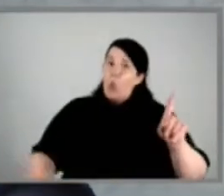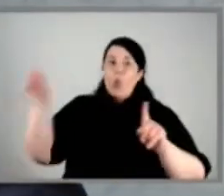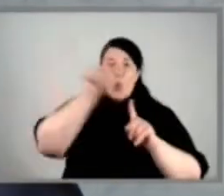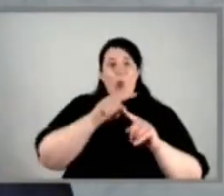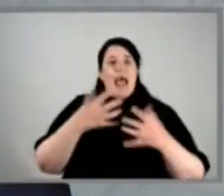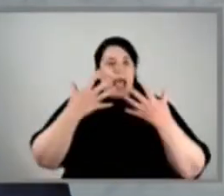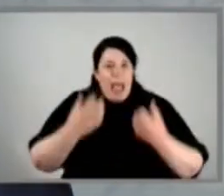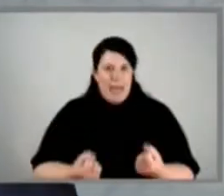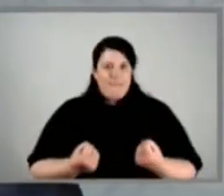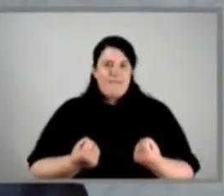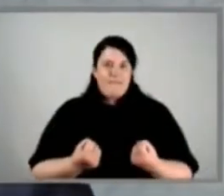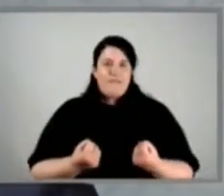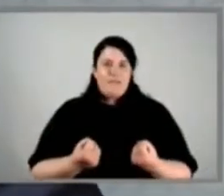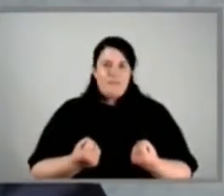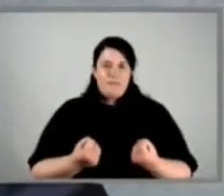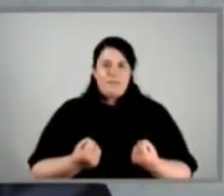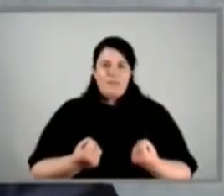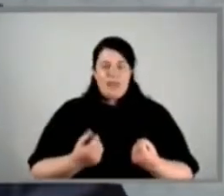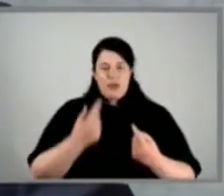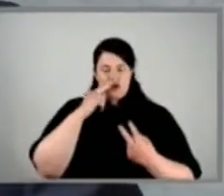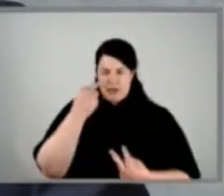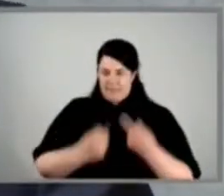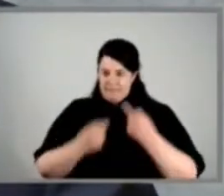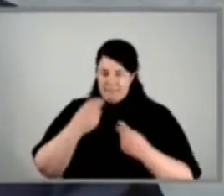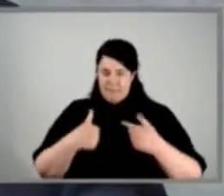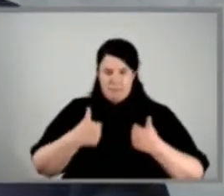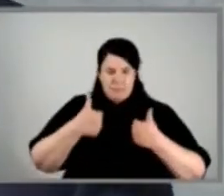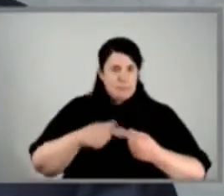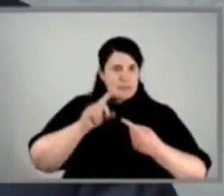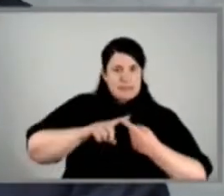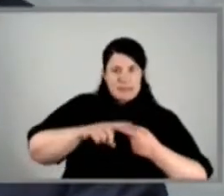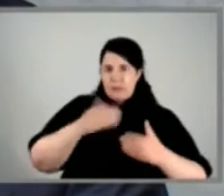territory evaluate themselves on from time to time.